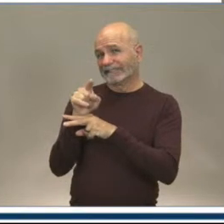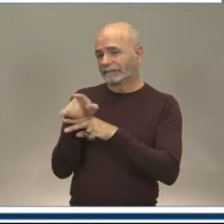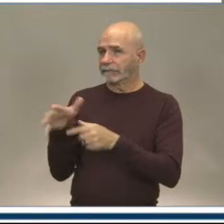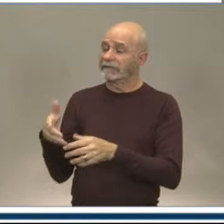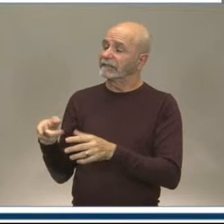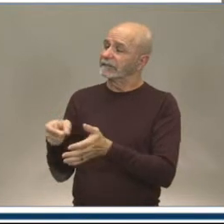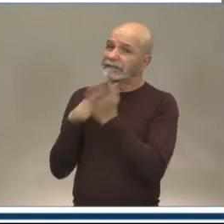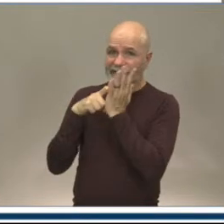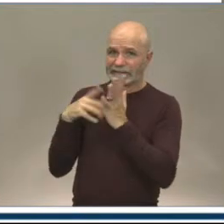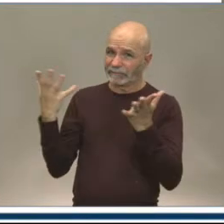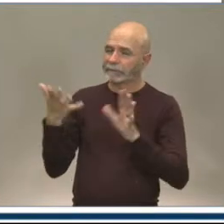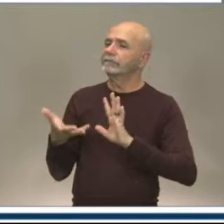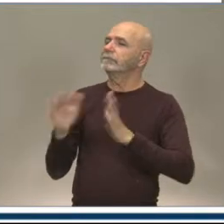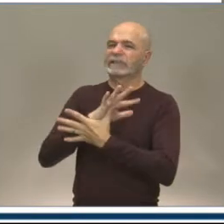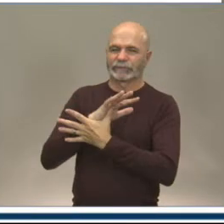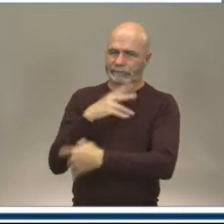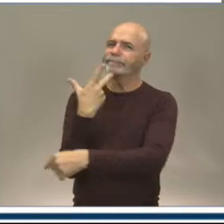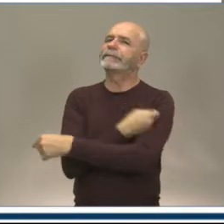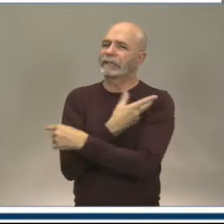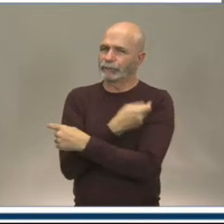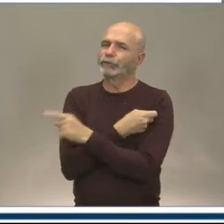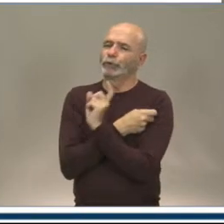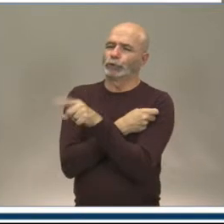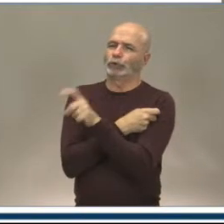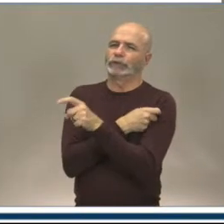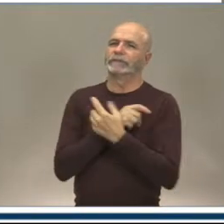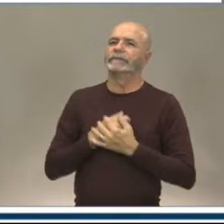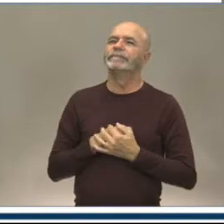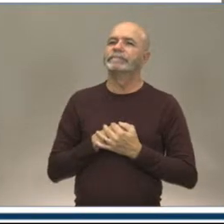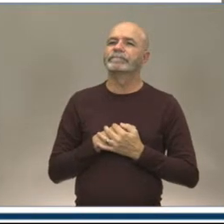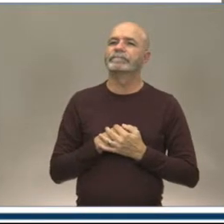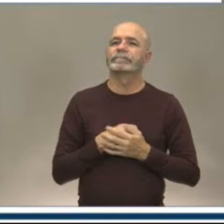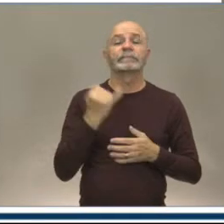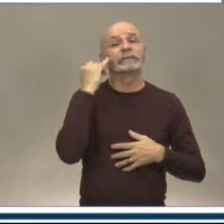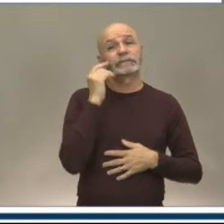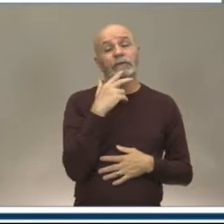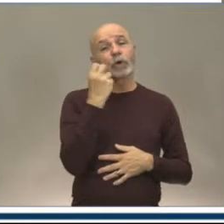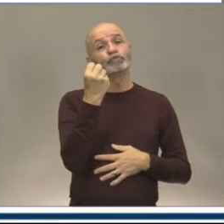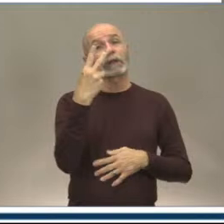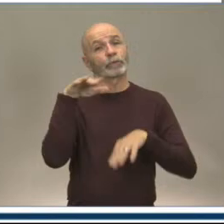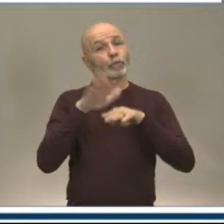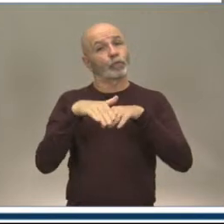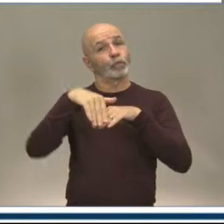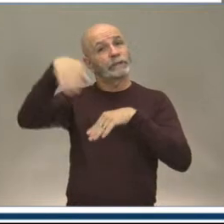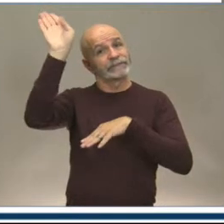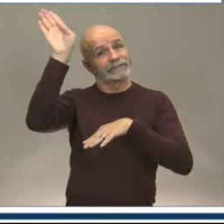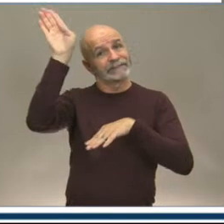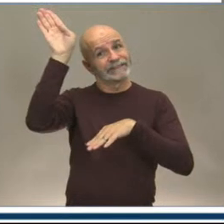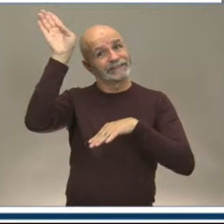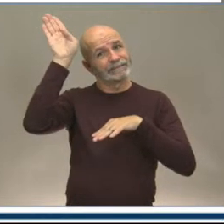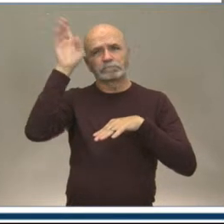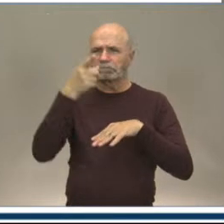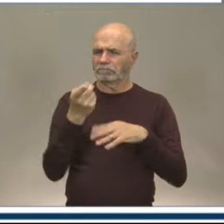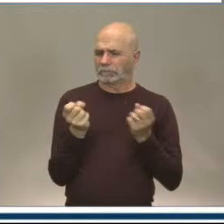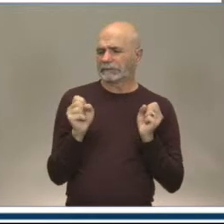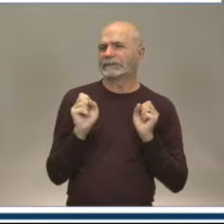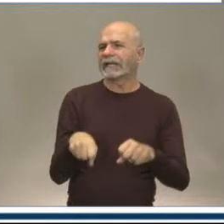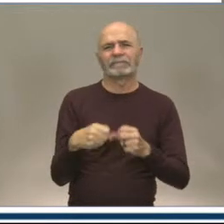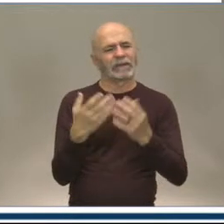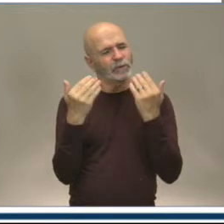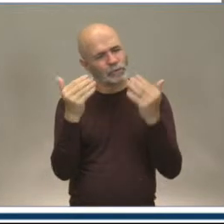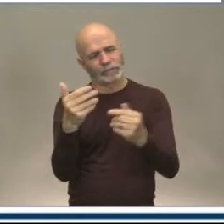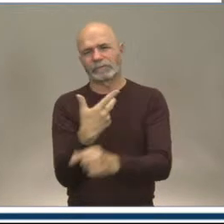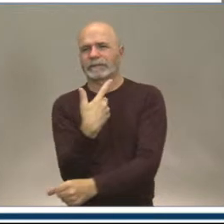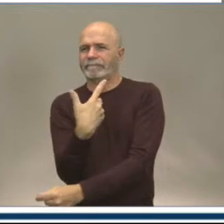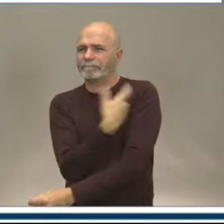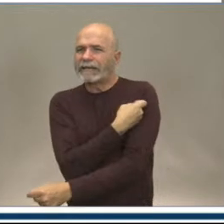priority. If your child is 12 and older, they can receive their COVID vaccine and any other vaccines at the same time